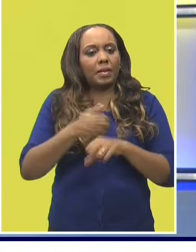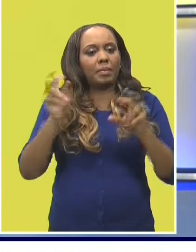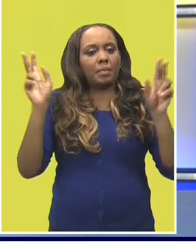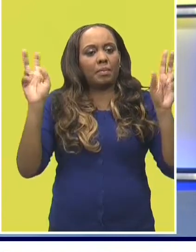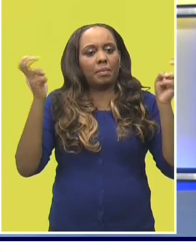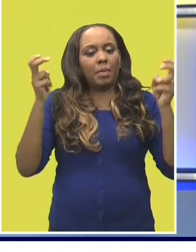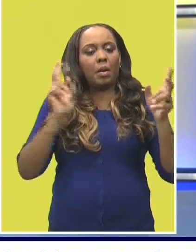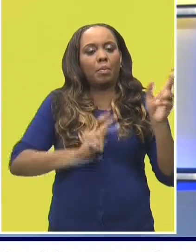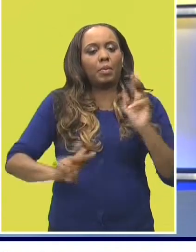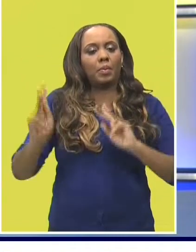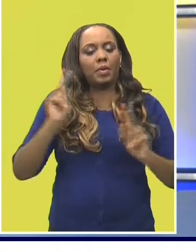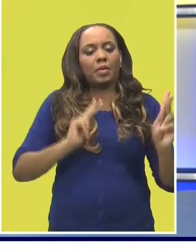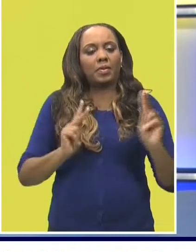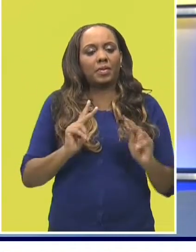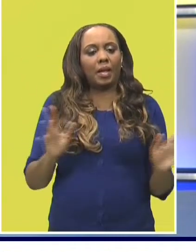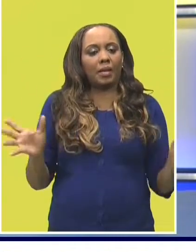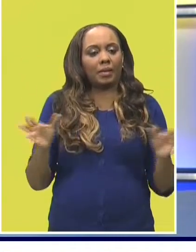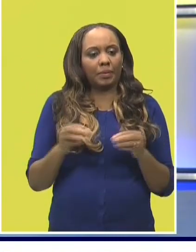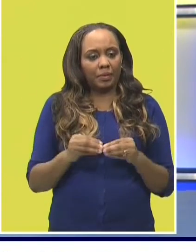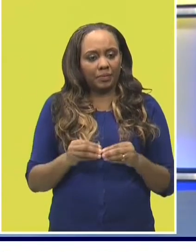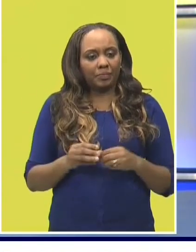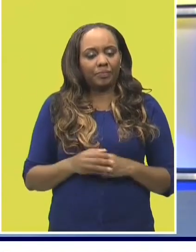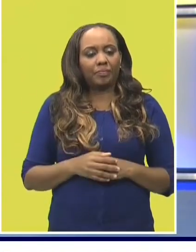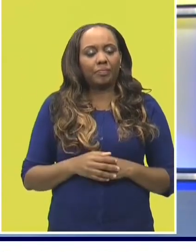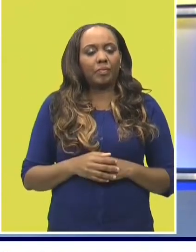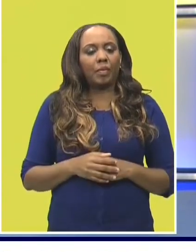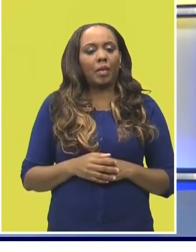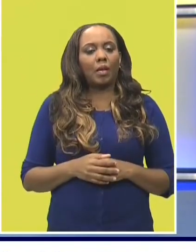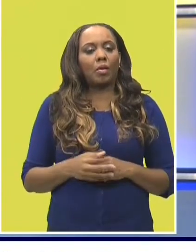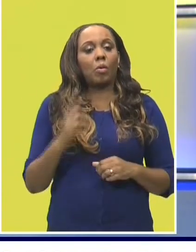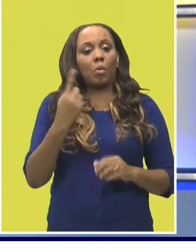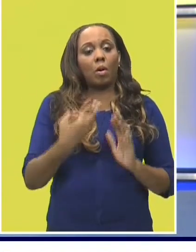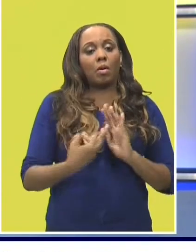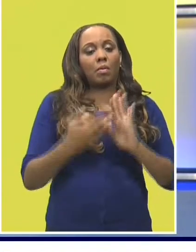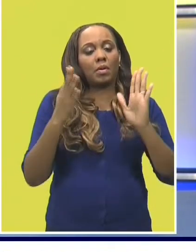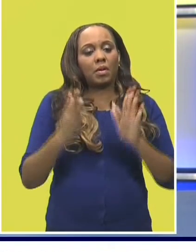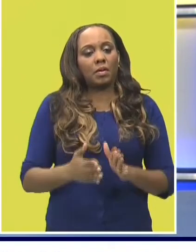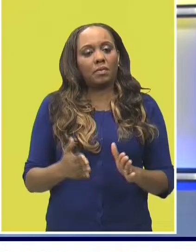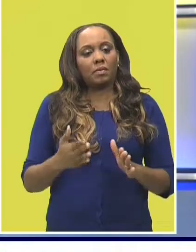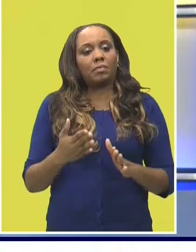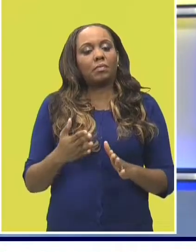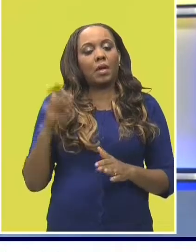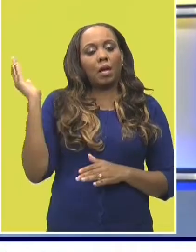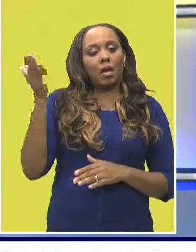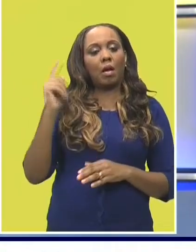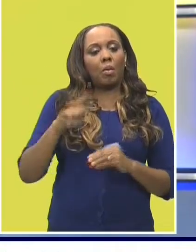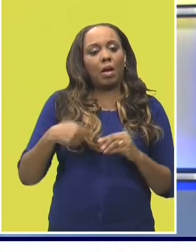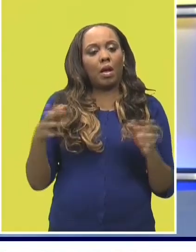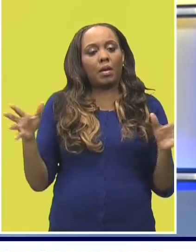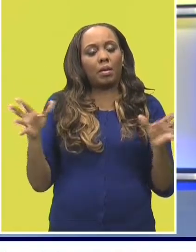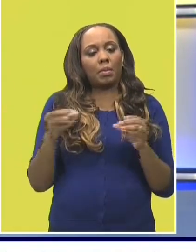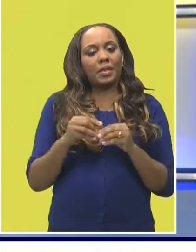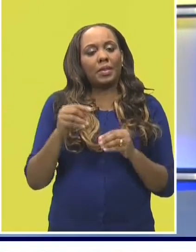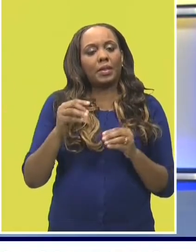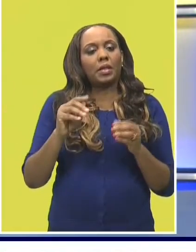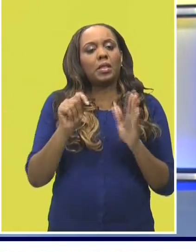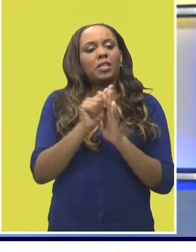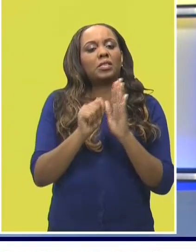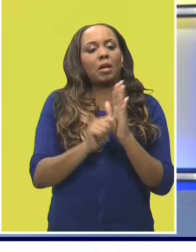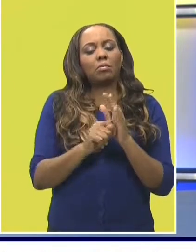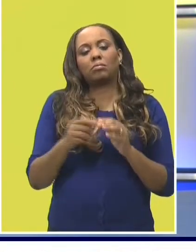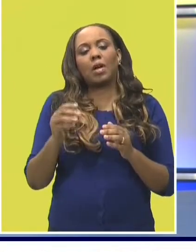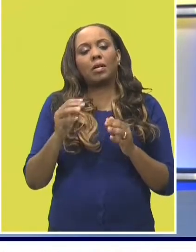Thorne Commission on Local Governance, Richard Carter, during a town hall meeting at the Darrell Jordan Secondary School. Sharika Griffith has that